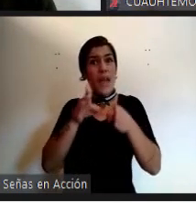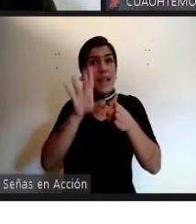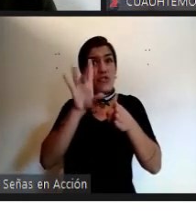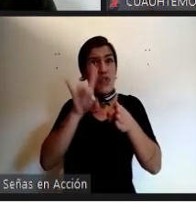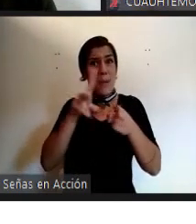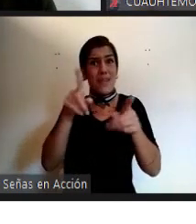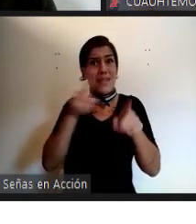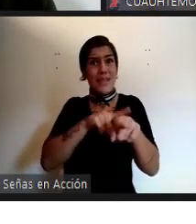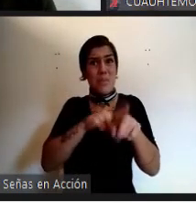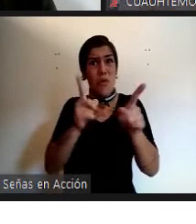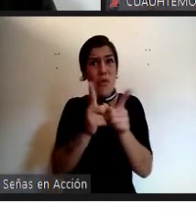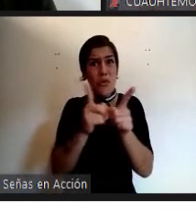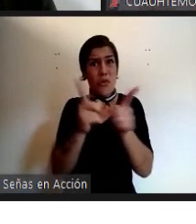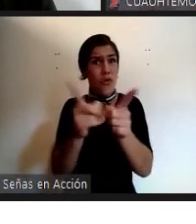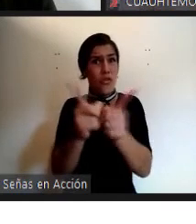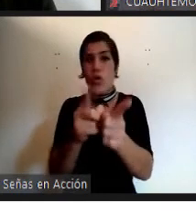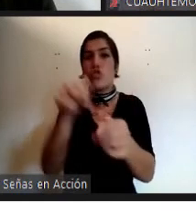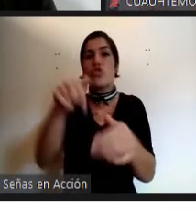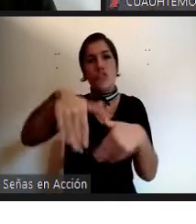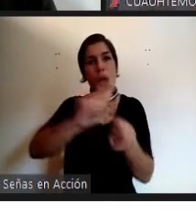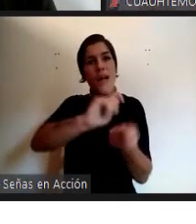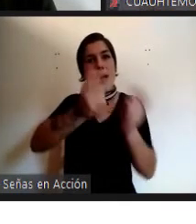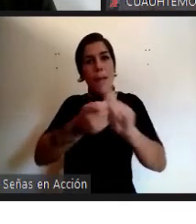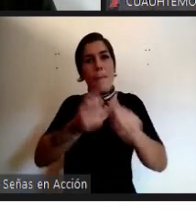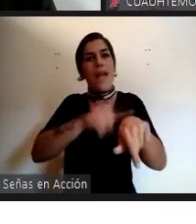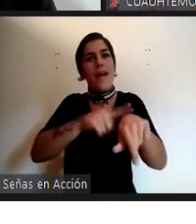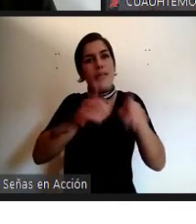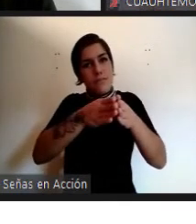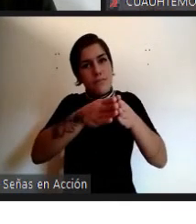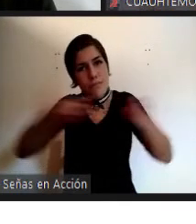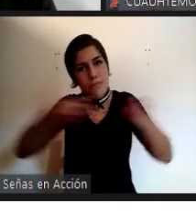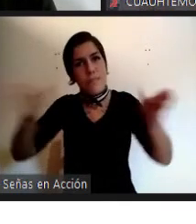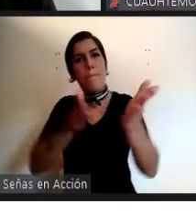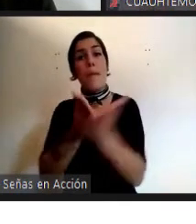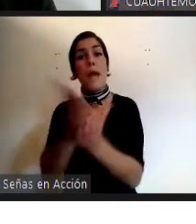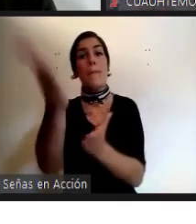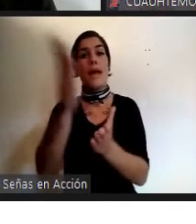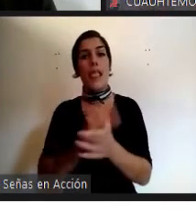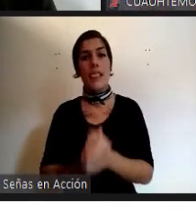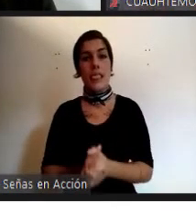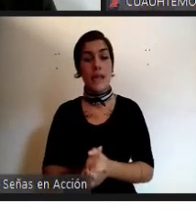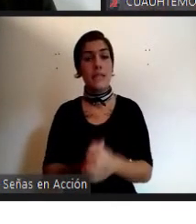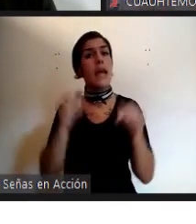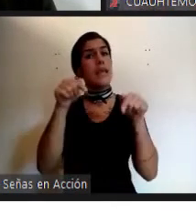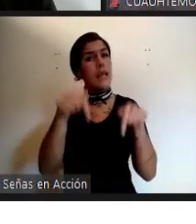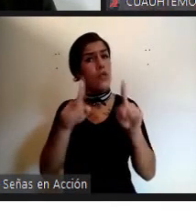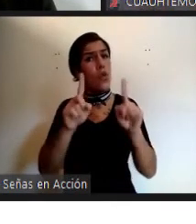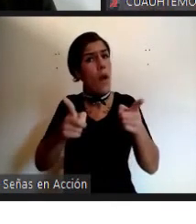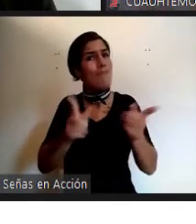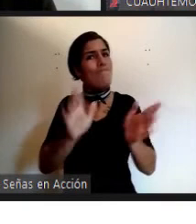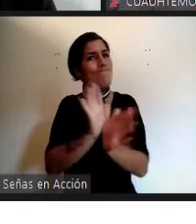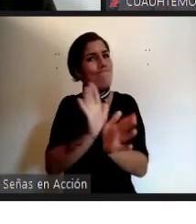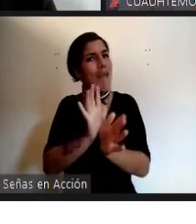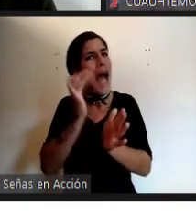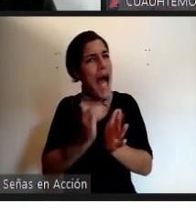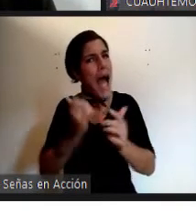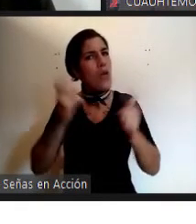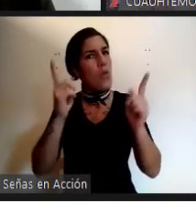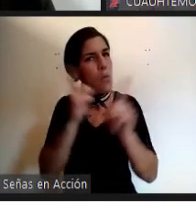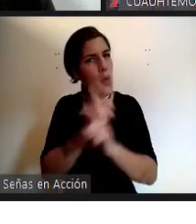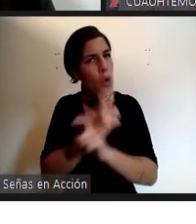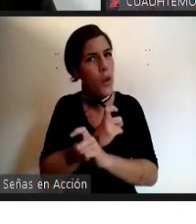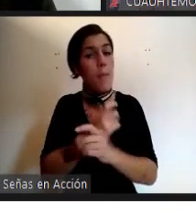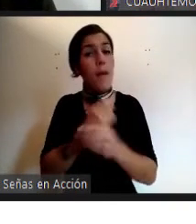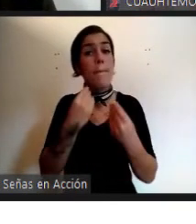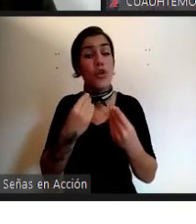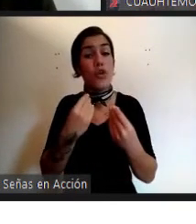permanent exhibitions are important. This is quite paradoxical because this arrest, so to speak,